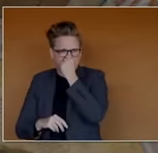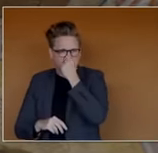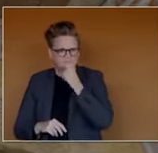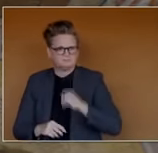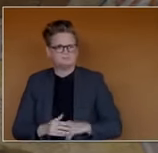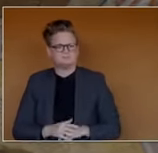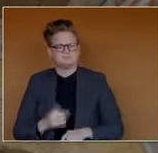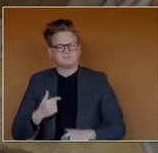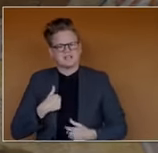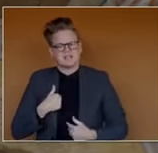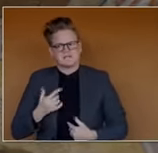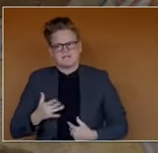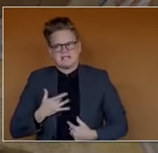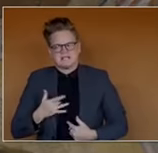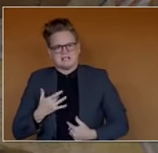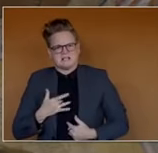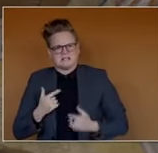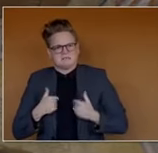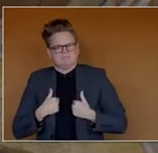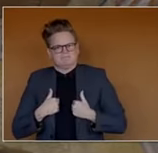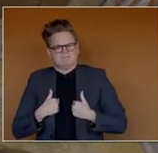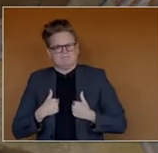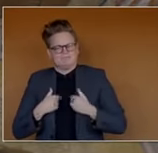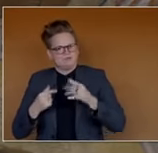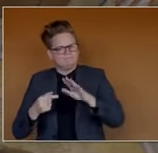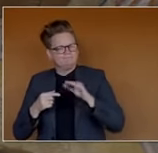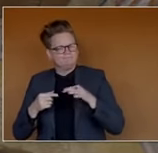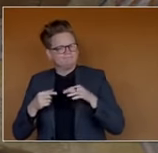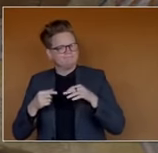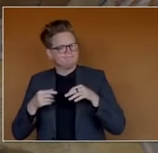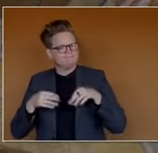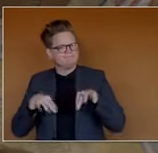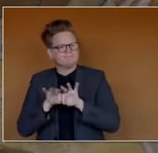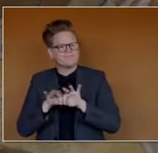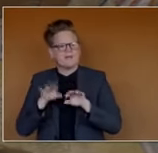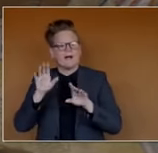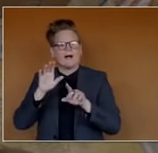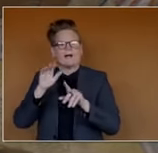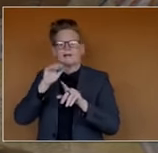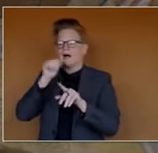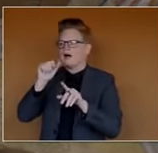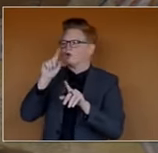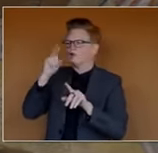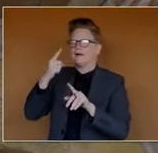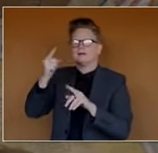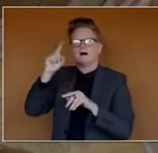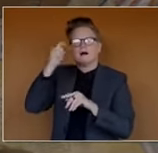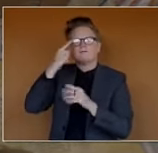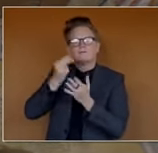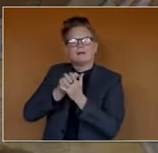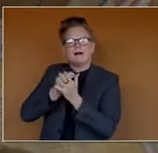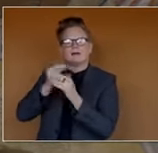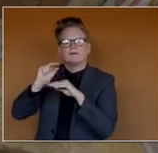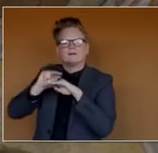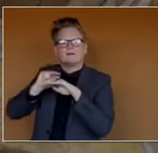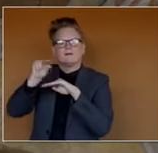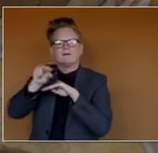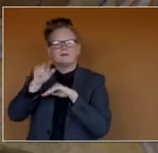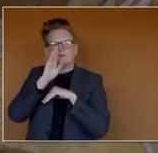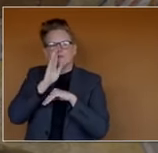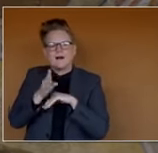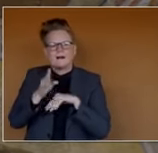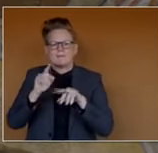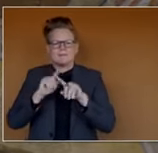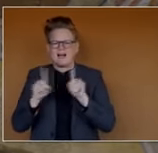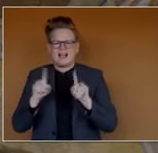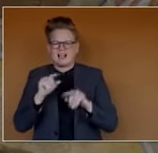significant direct, not only stimulus, but direct relief to millions and millions of Californians in